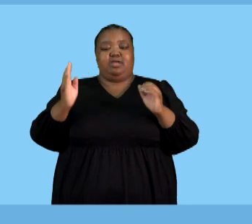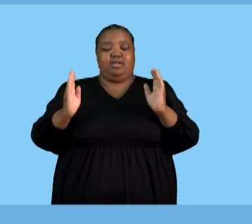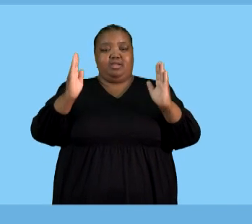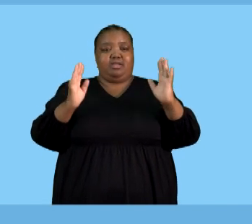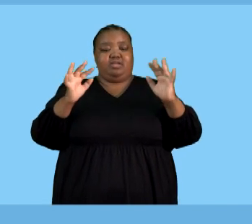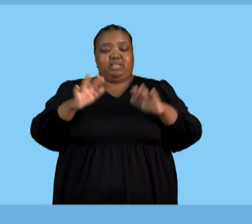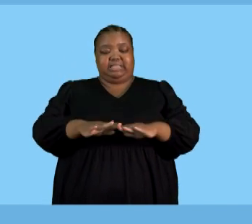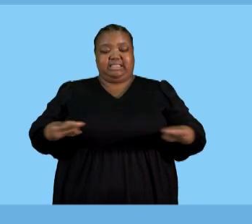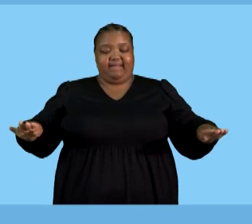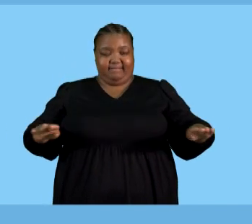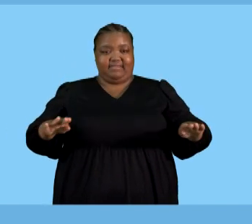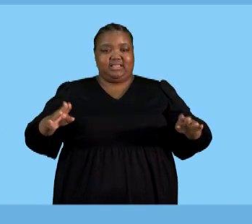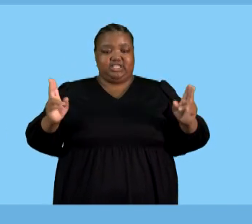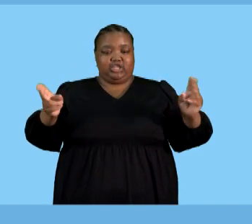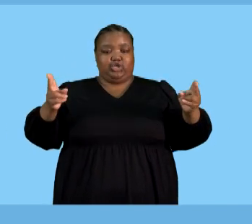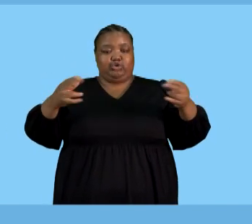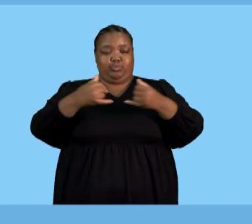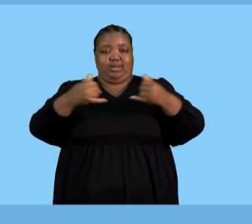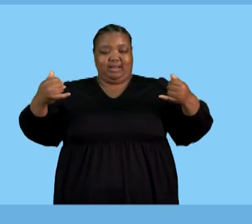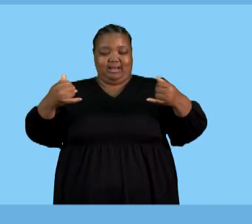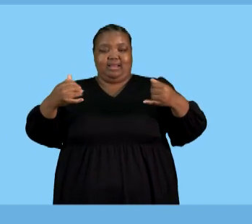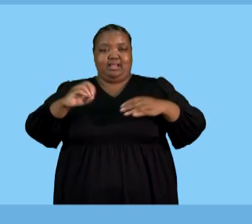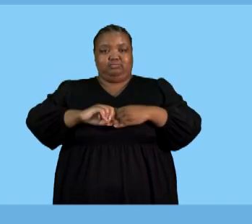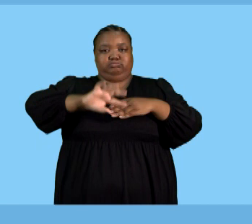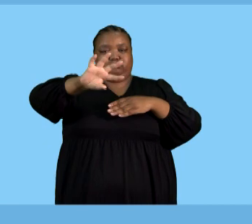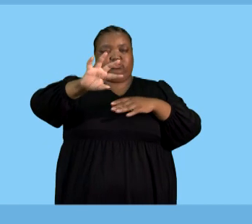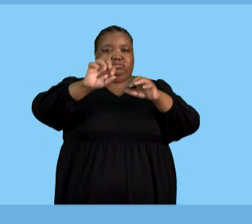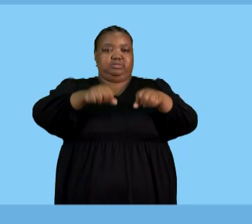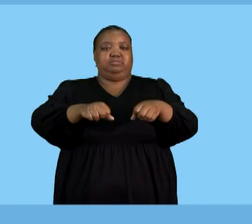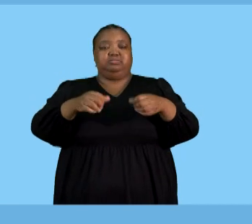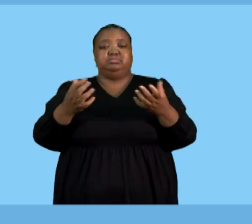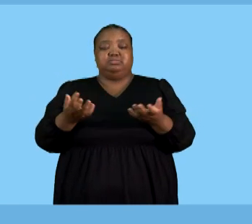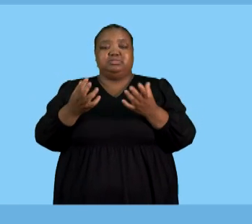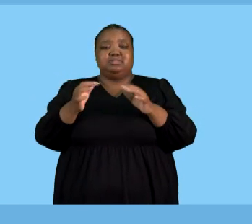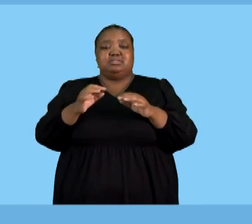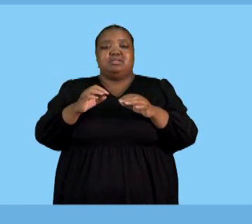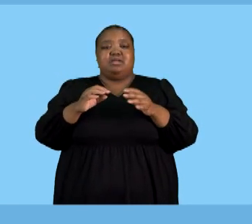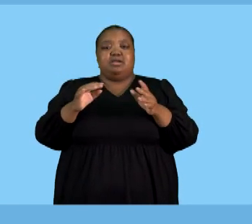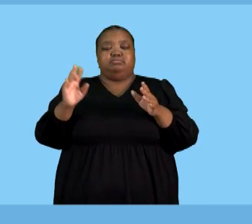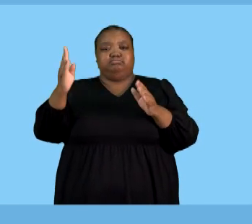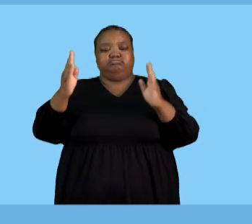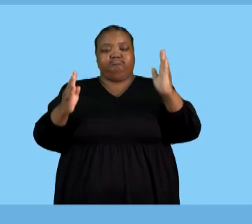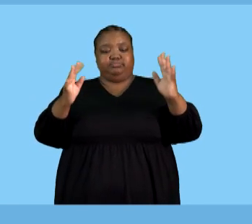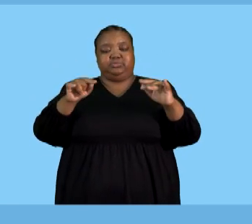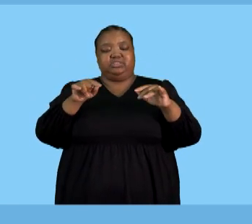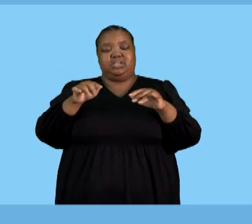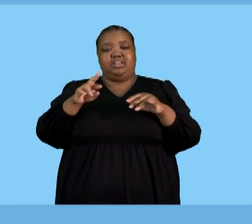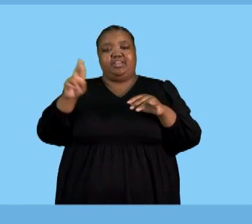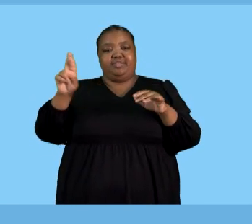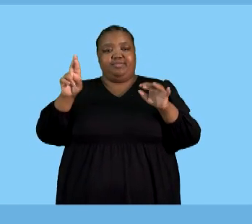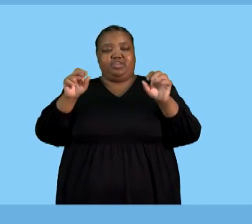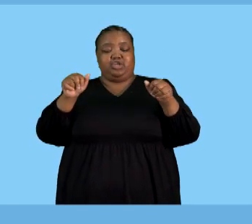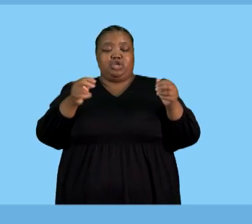the reflected ray and the surface and with the normal, or which is the perpendicular line to the surface. Angle of reflection,